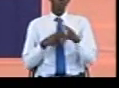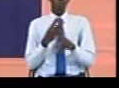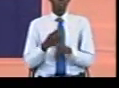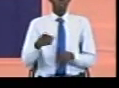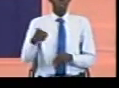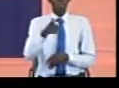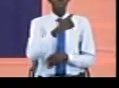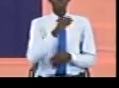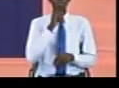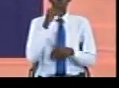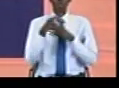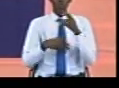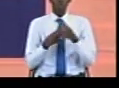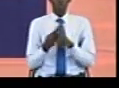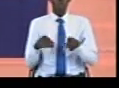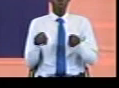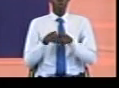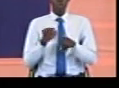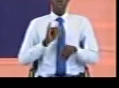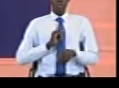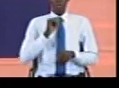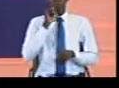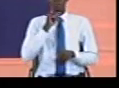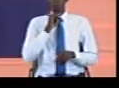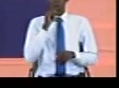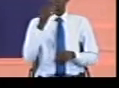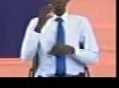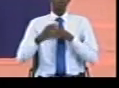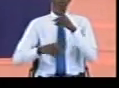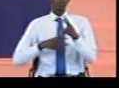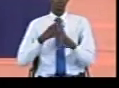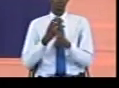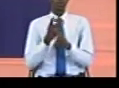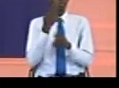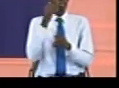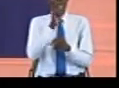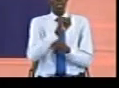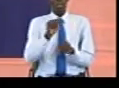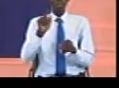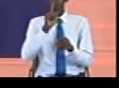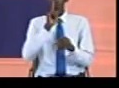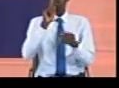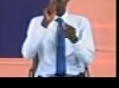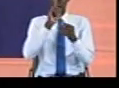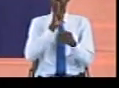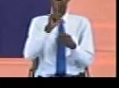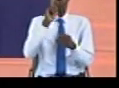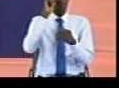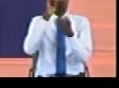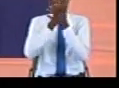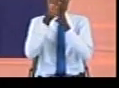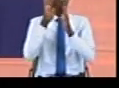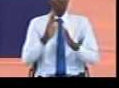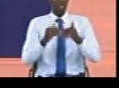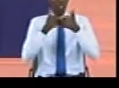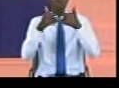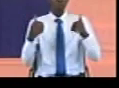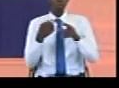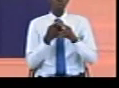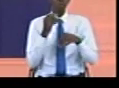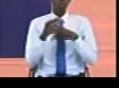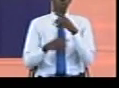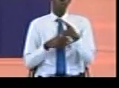as I am not of the world. The true believer's separation from the world. Look at